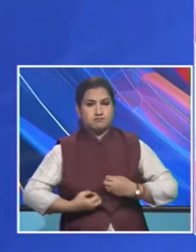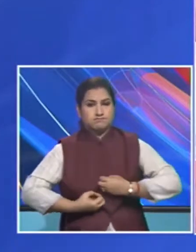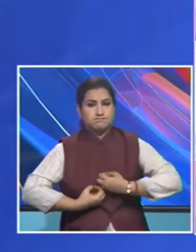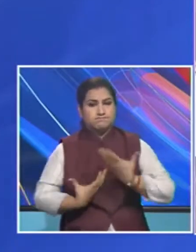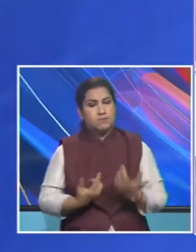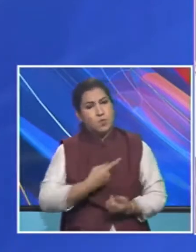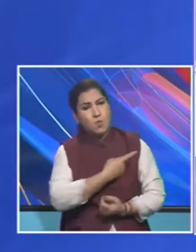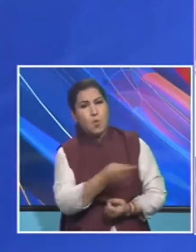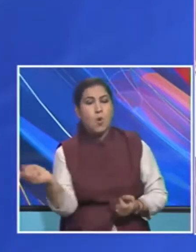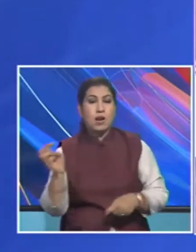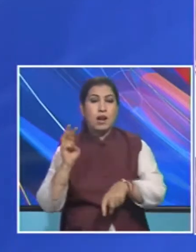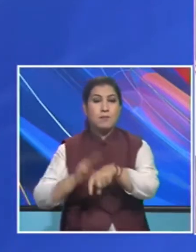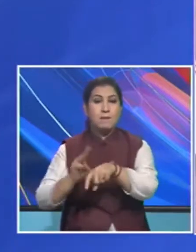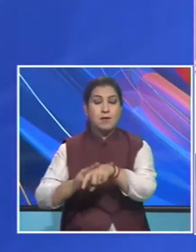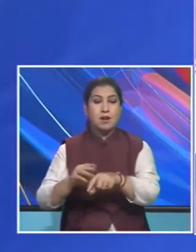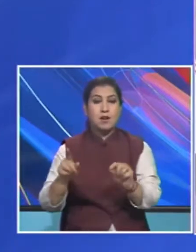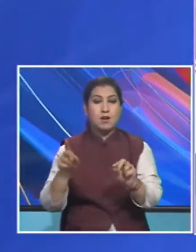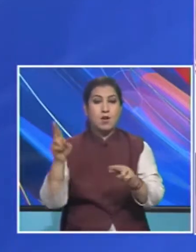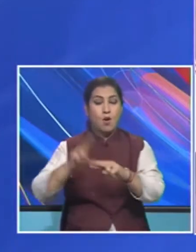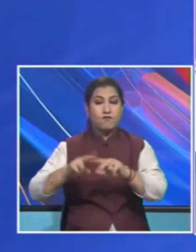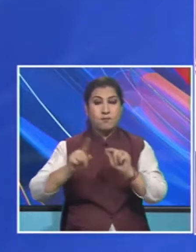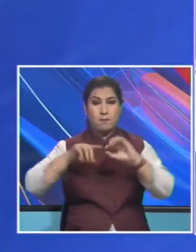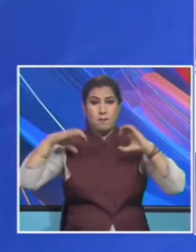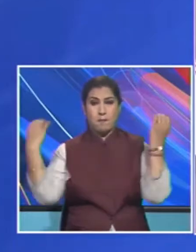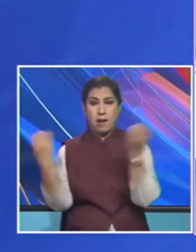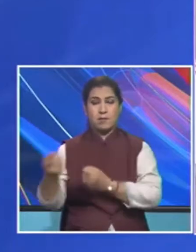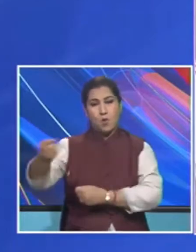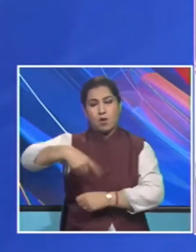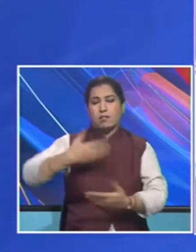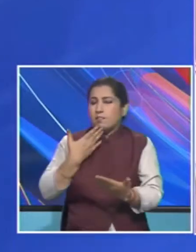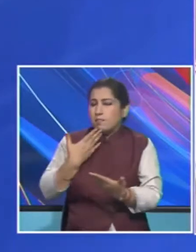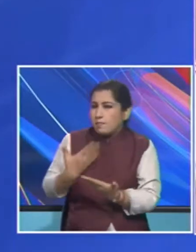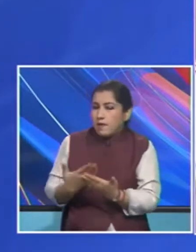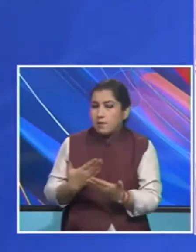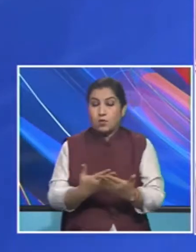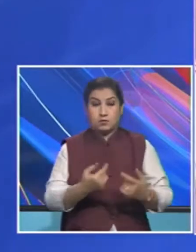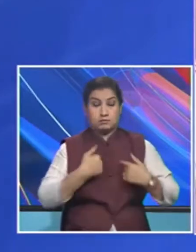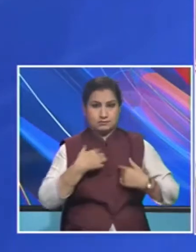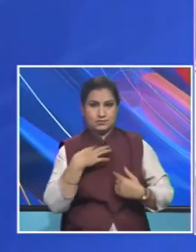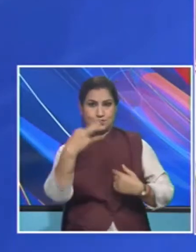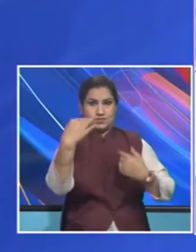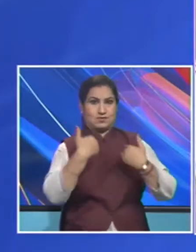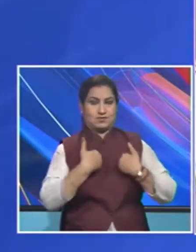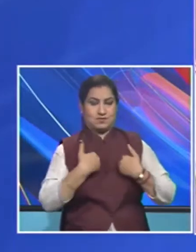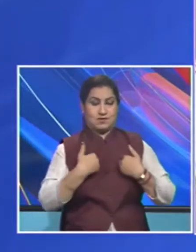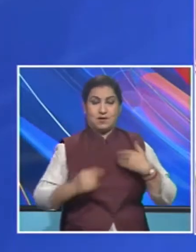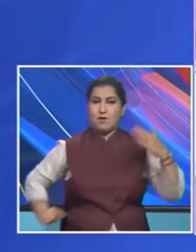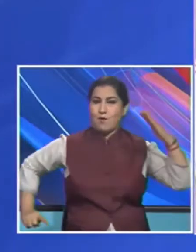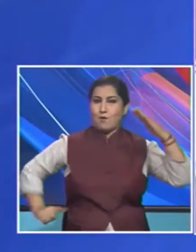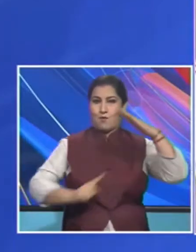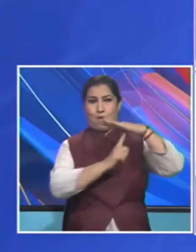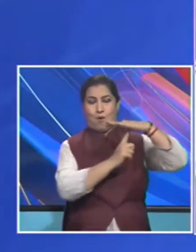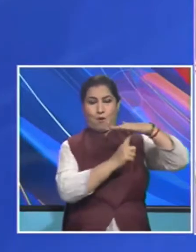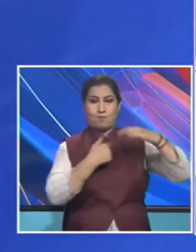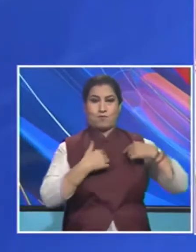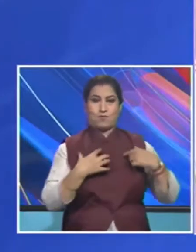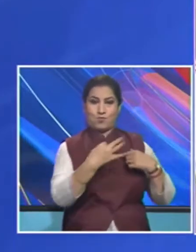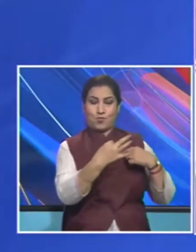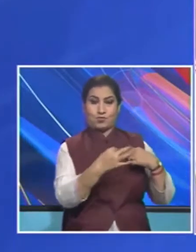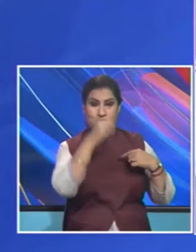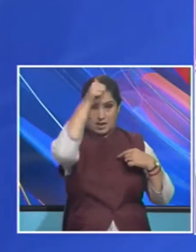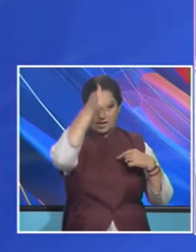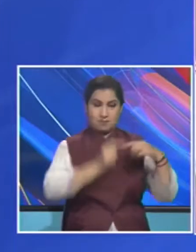all members of Parliament and legislative assemblies for electing me to the highest constitutional post of